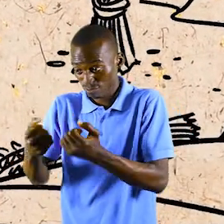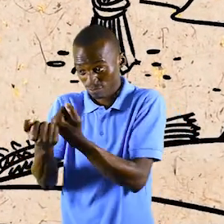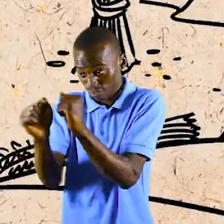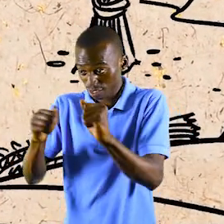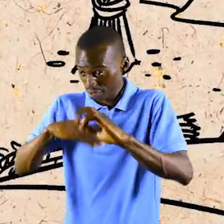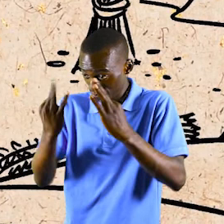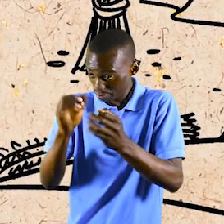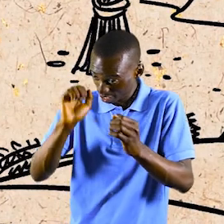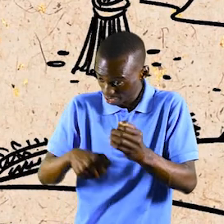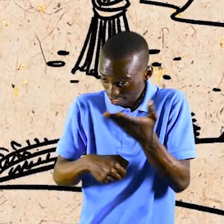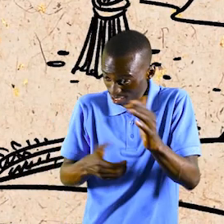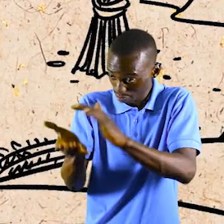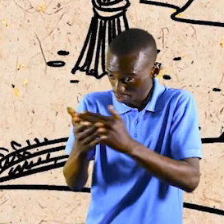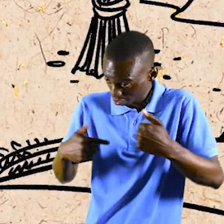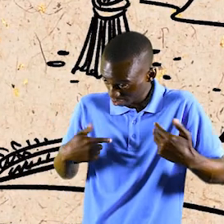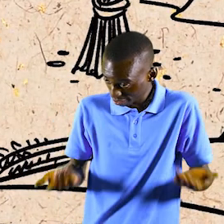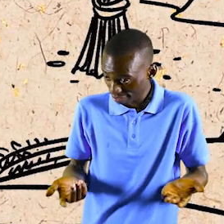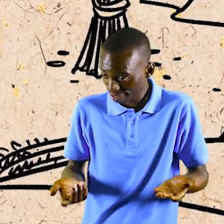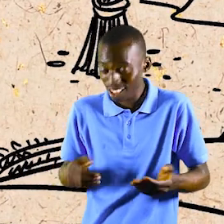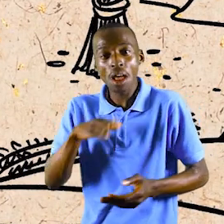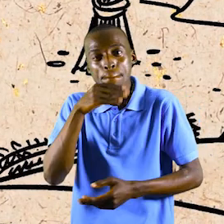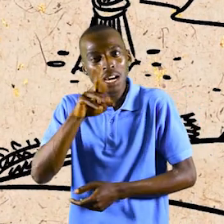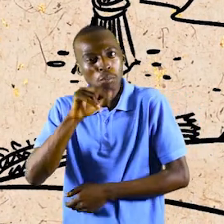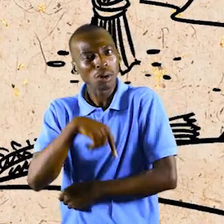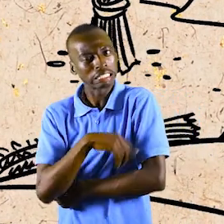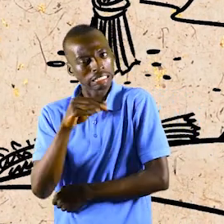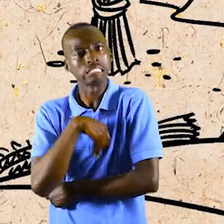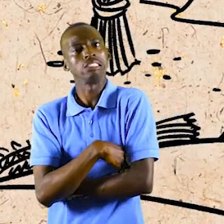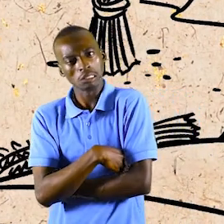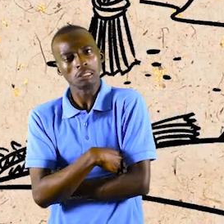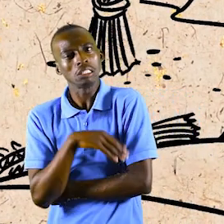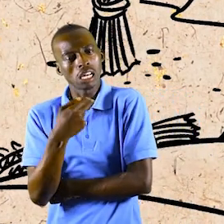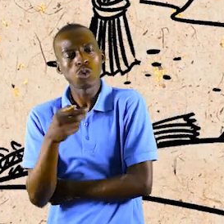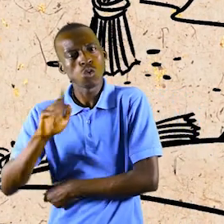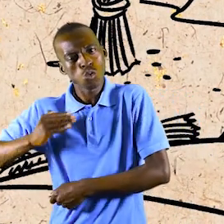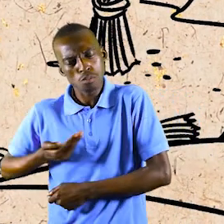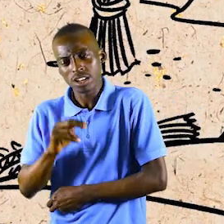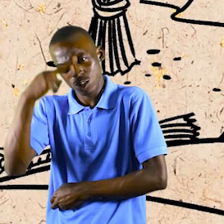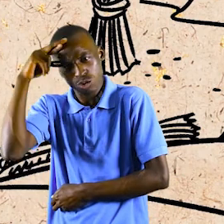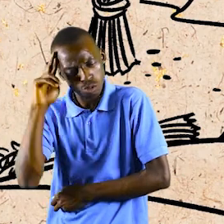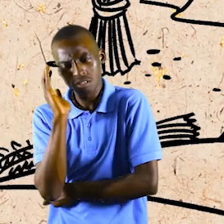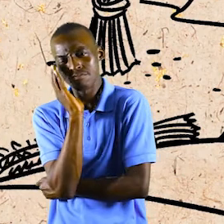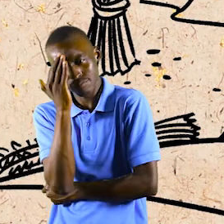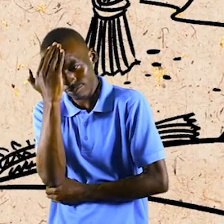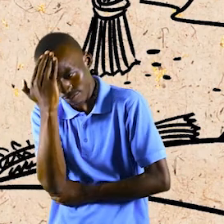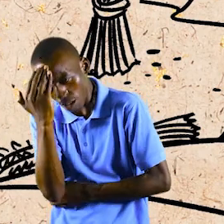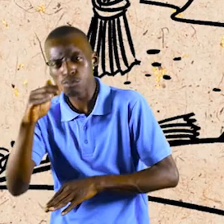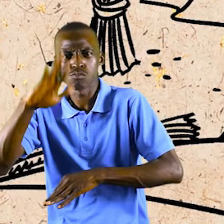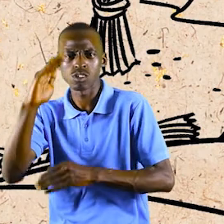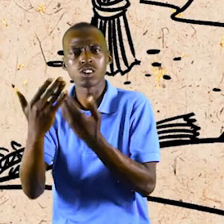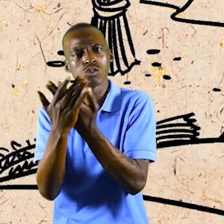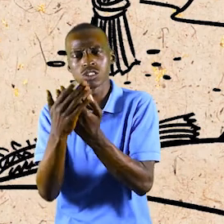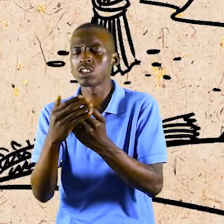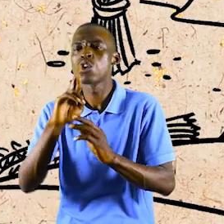redeem Naomi's family and marry her. Boaz is once again amazed by Ruth's loyalty to Naomi and her family, and he